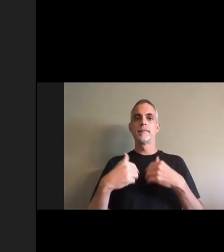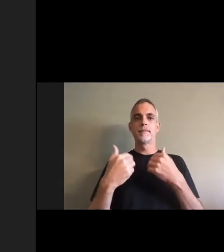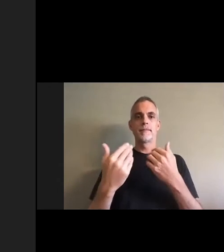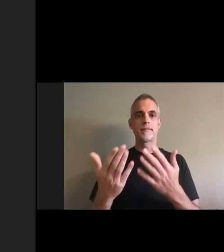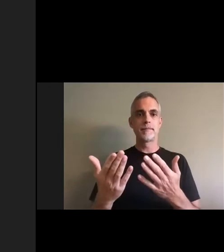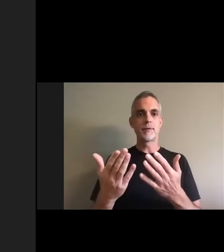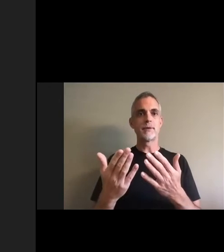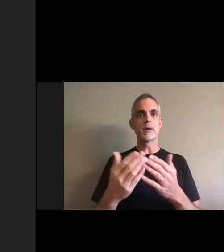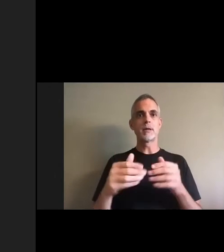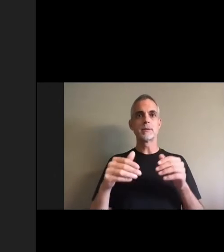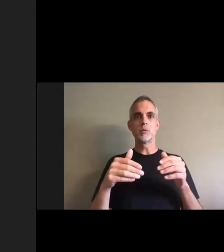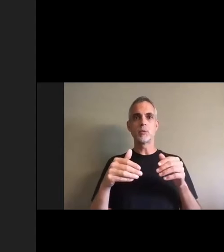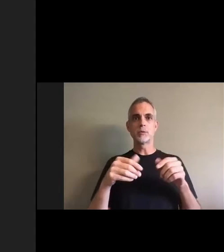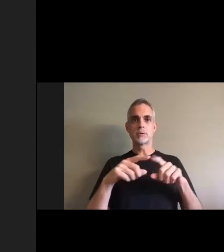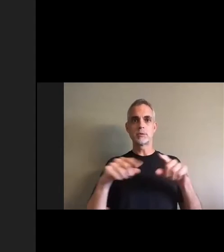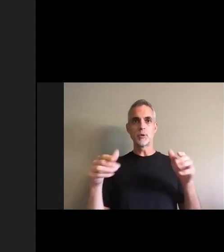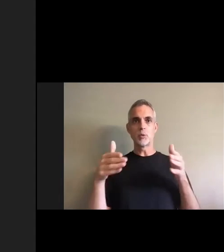They're going to also provide